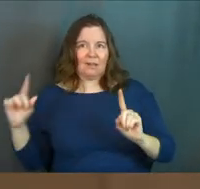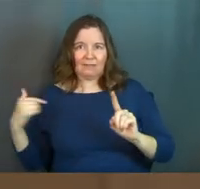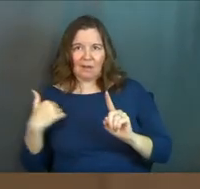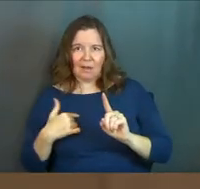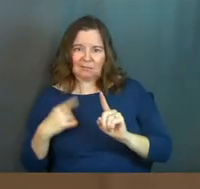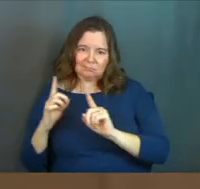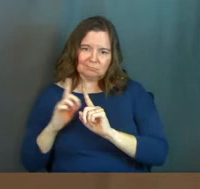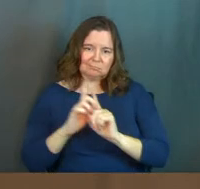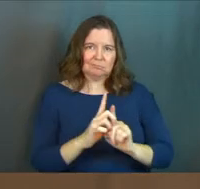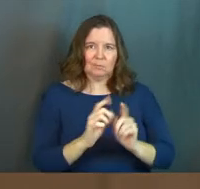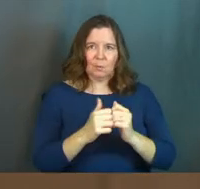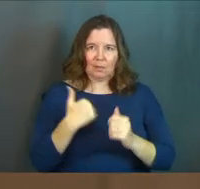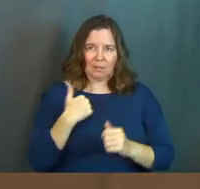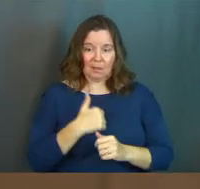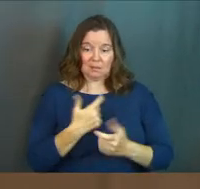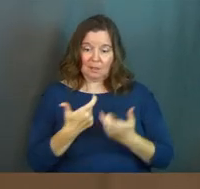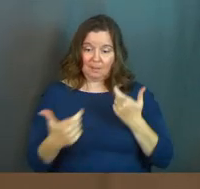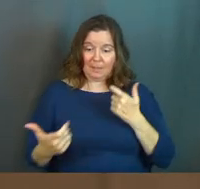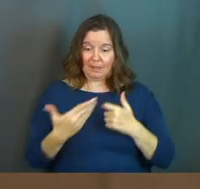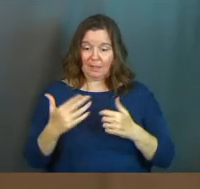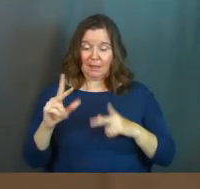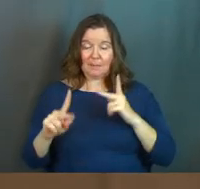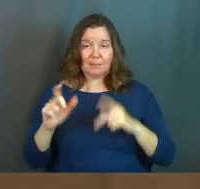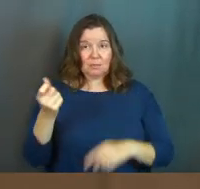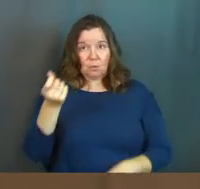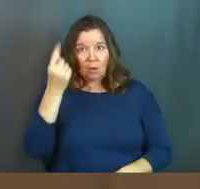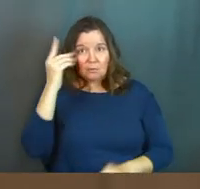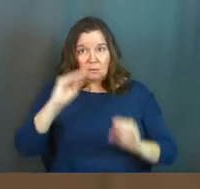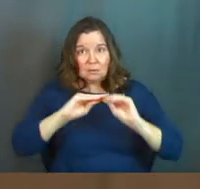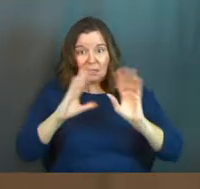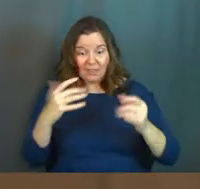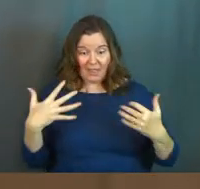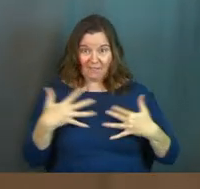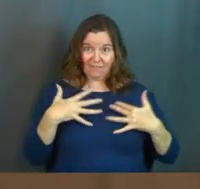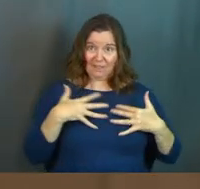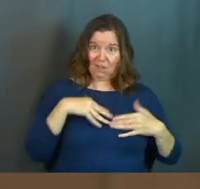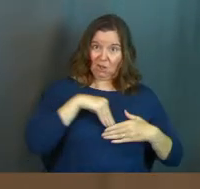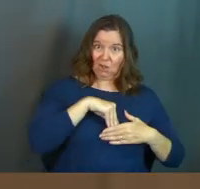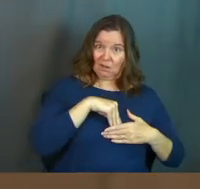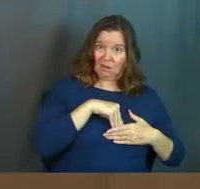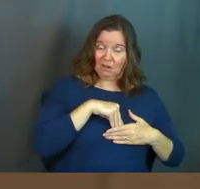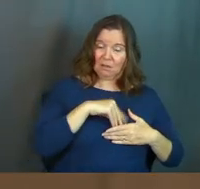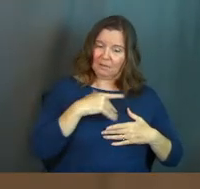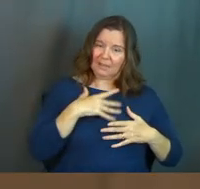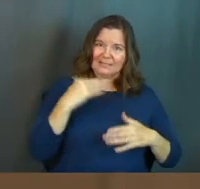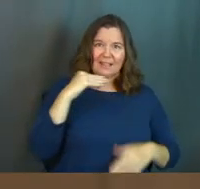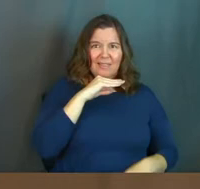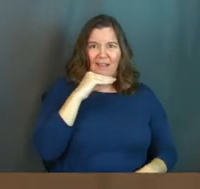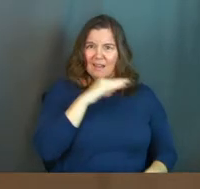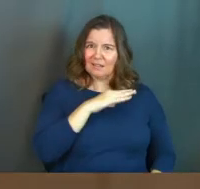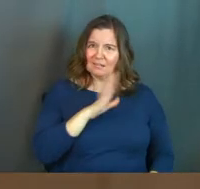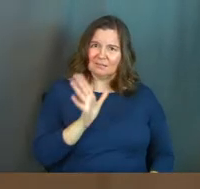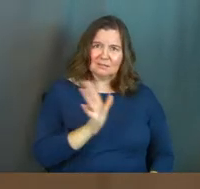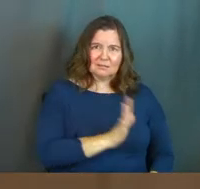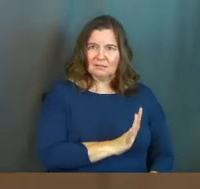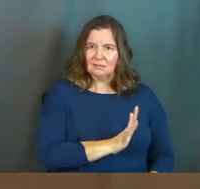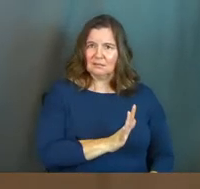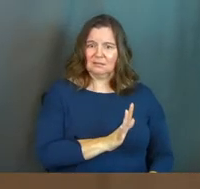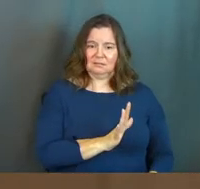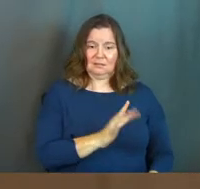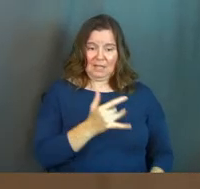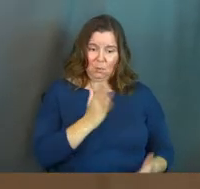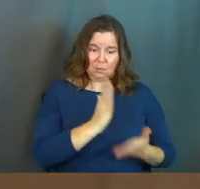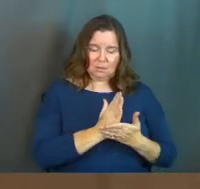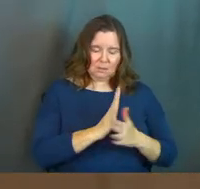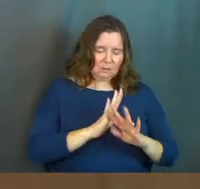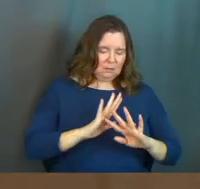us. And the biggest thing that people need to understand, that fear, you know, it's a liar. It